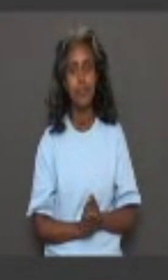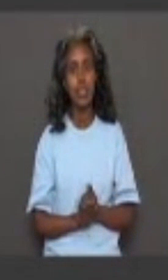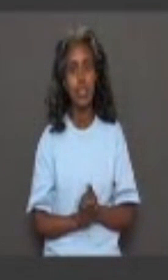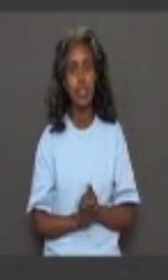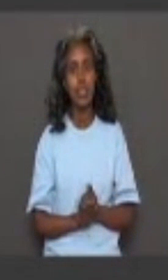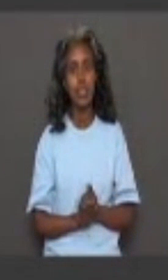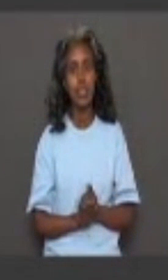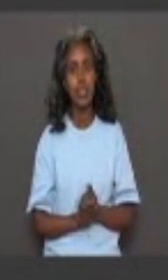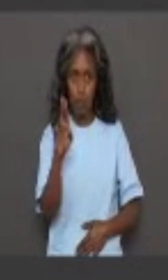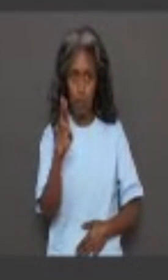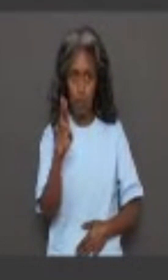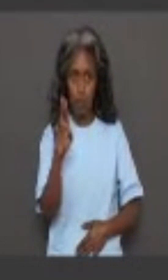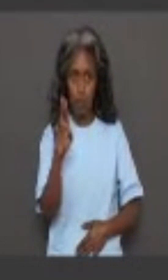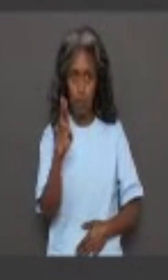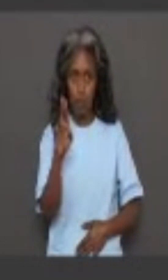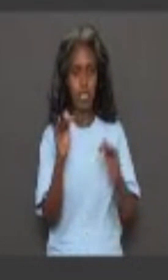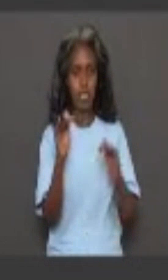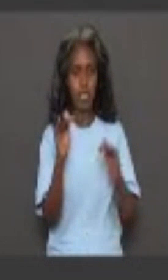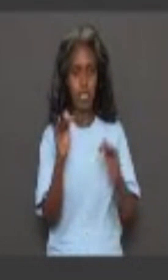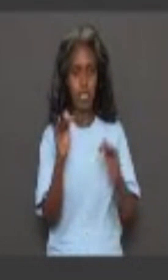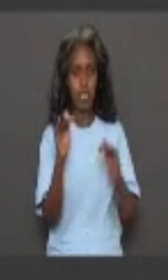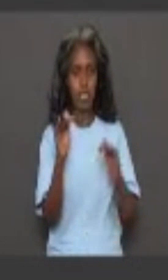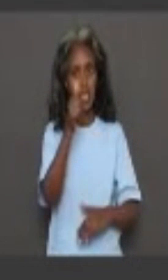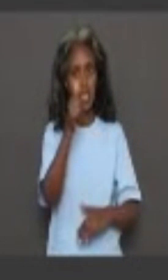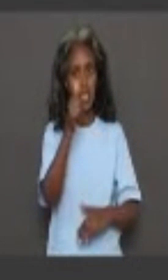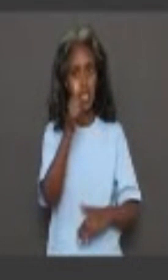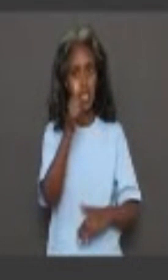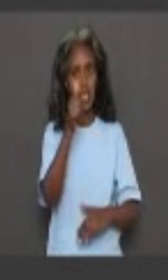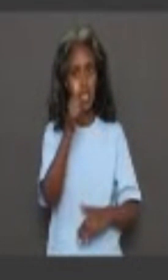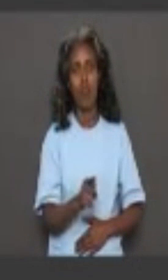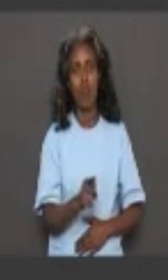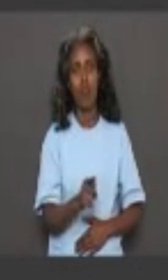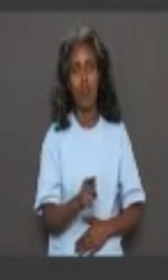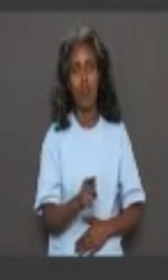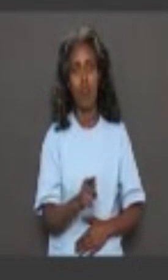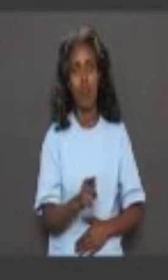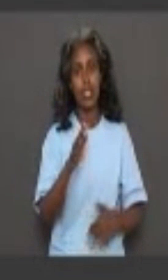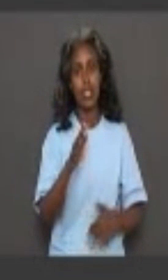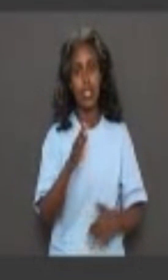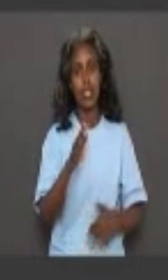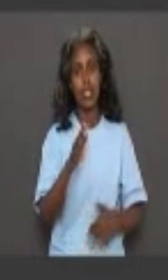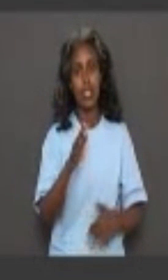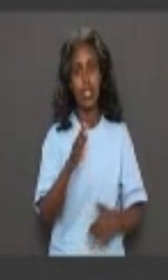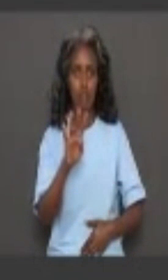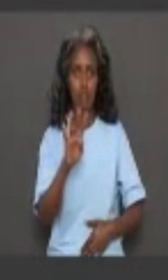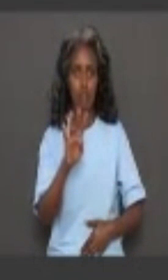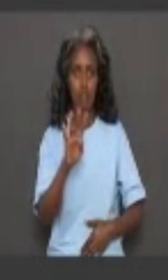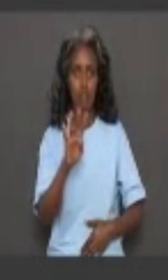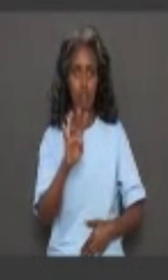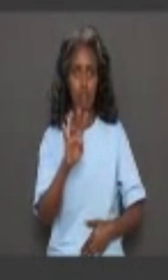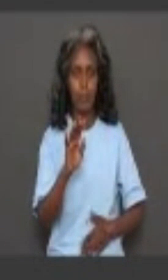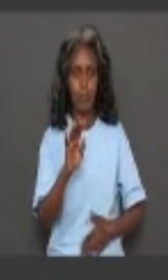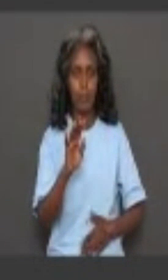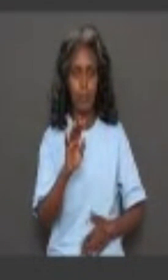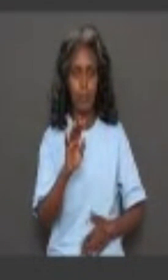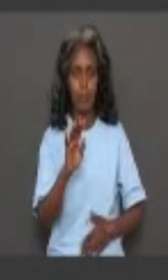The root of 7 equals a over b minus